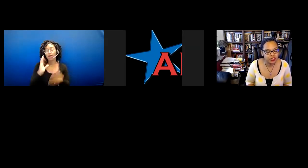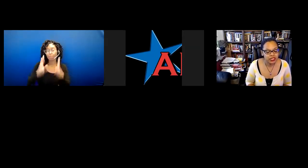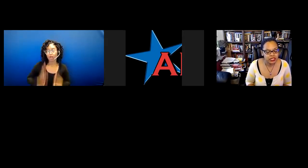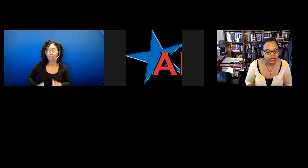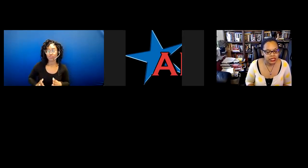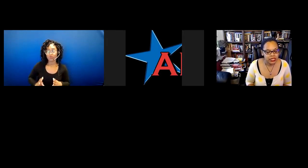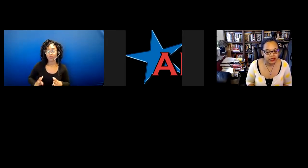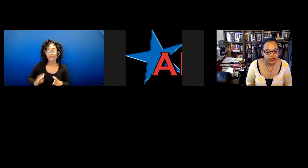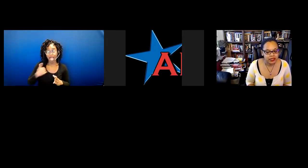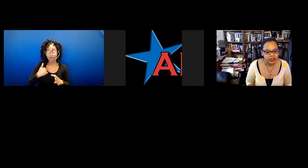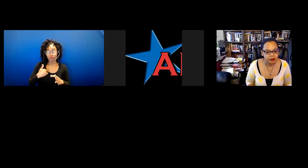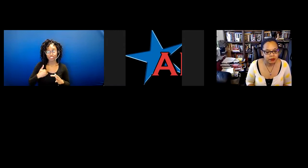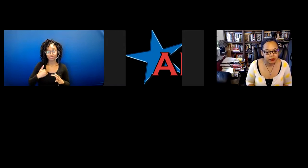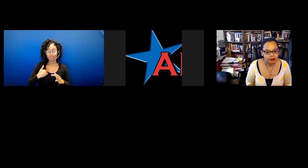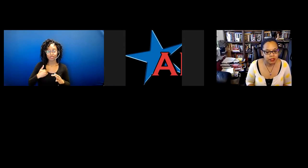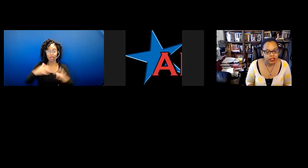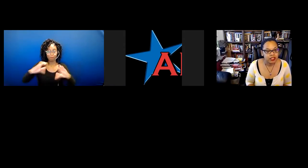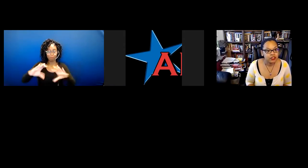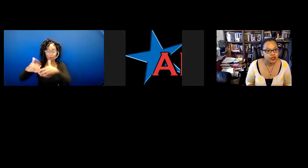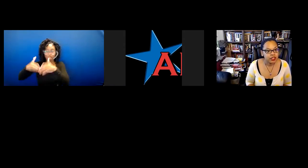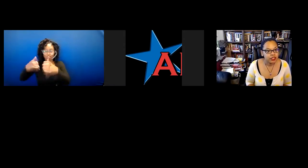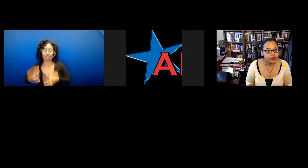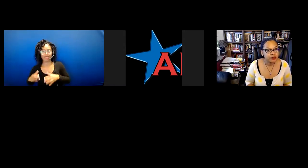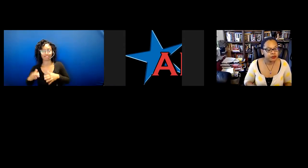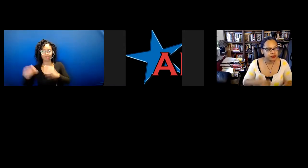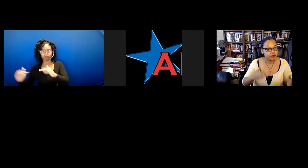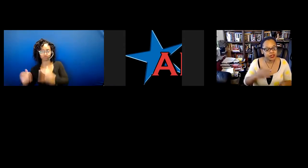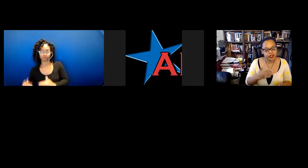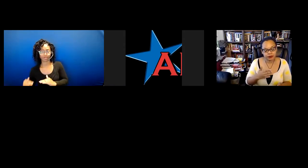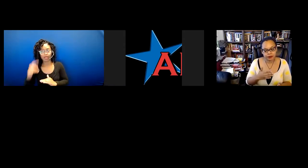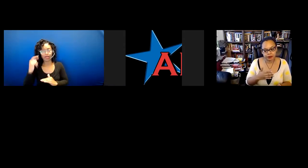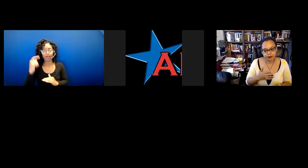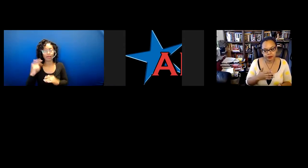gender, and there's a lot of